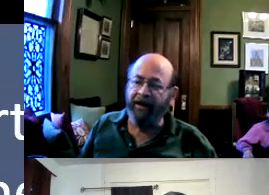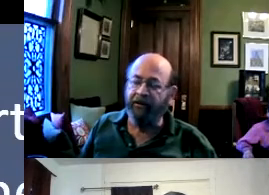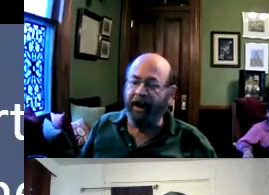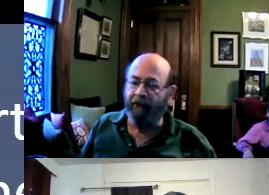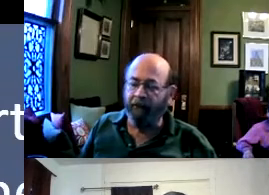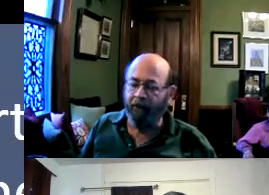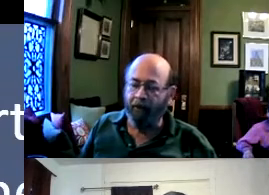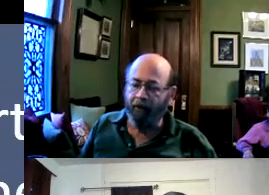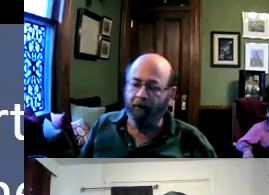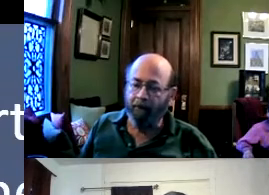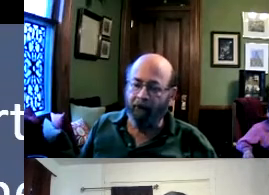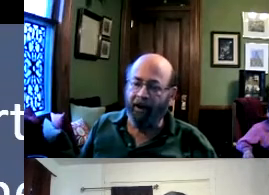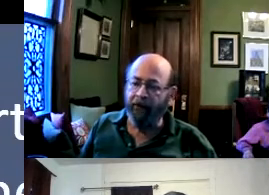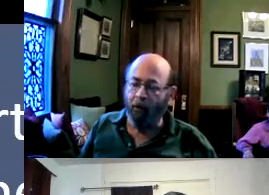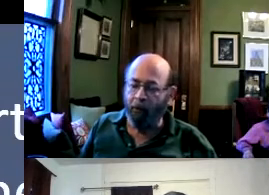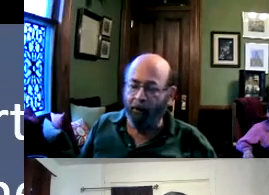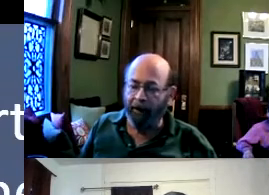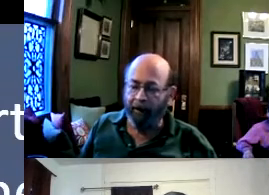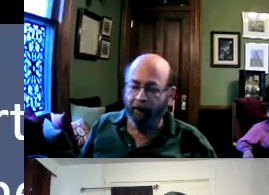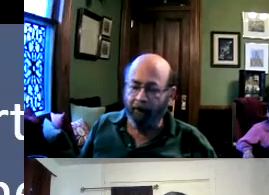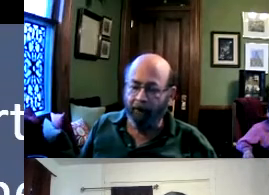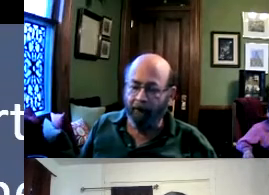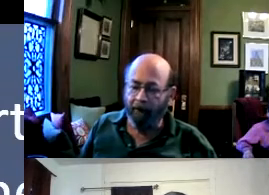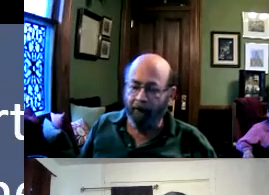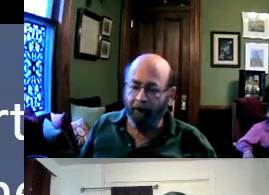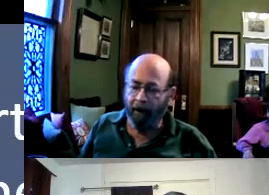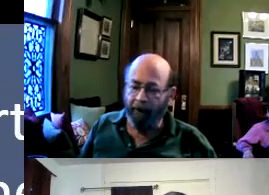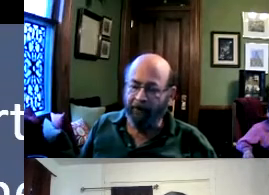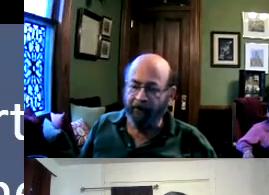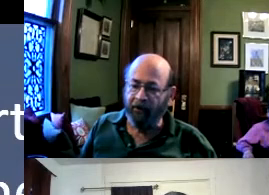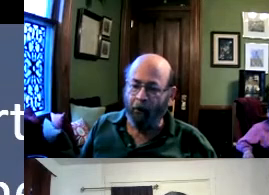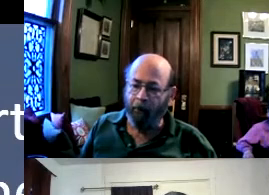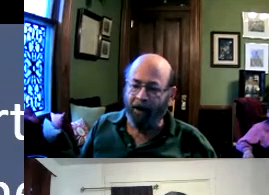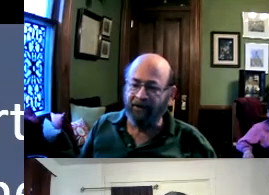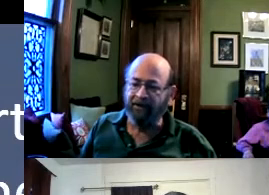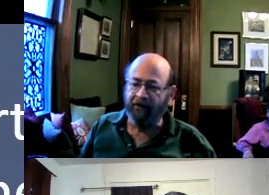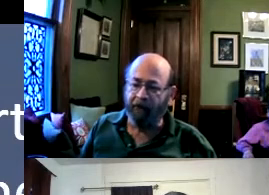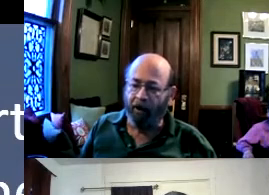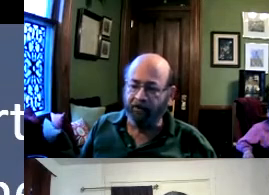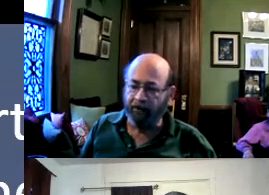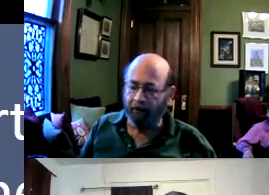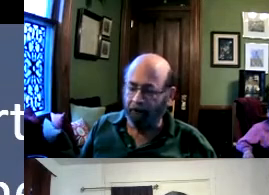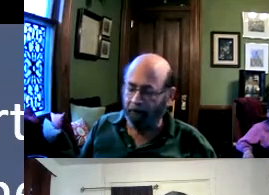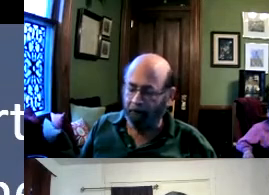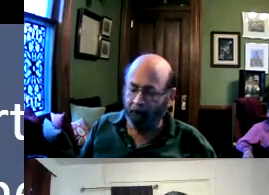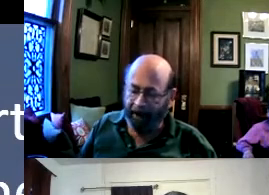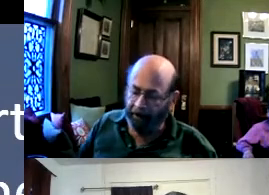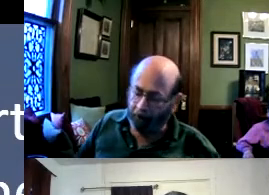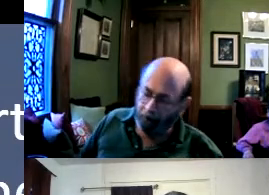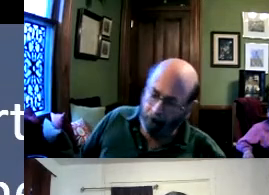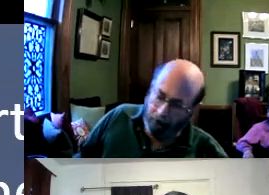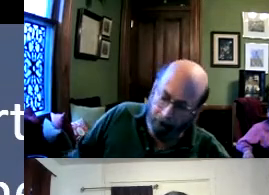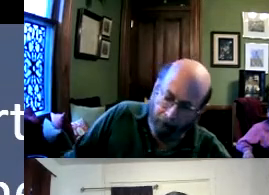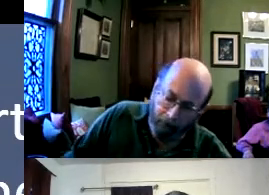and they should provide their own parking. I mean, this whole process is a farce. Thank